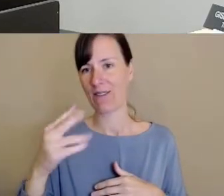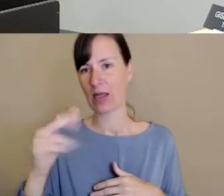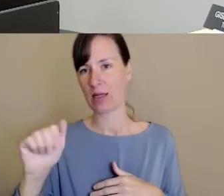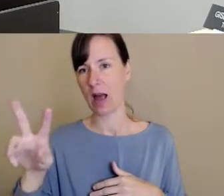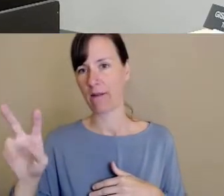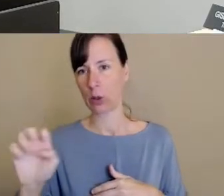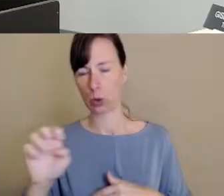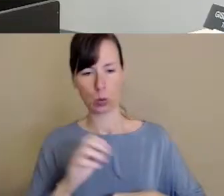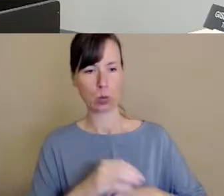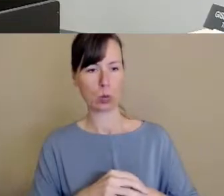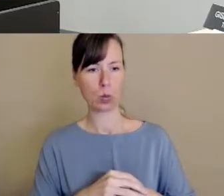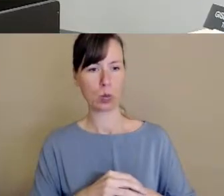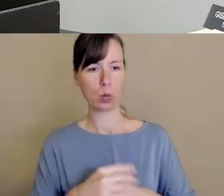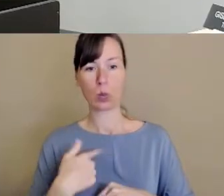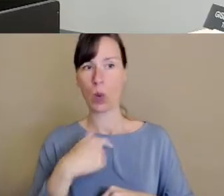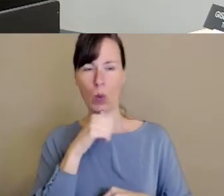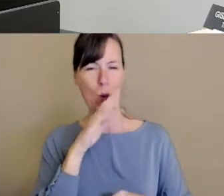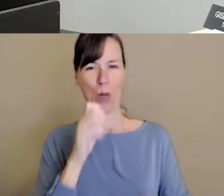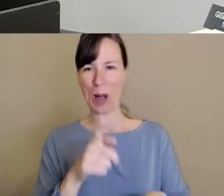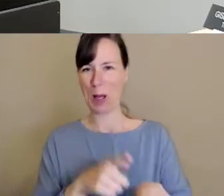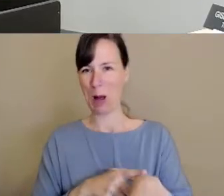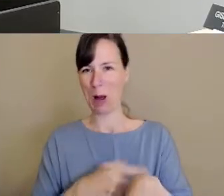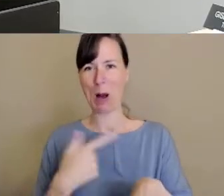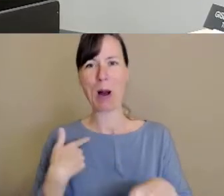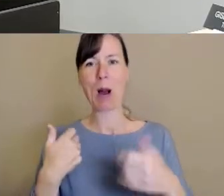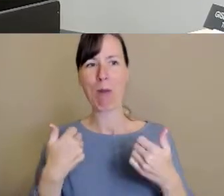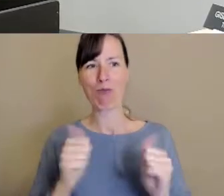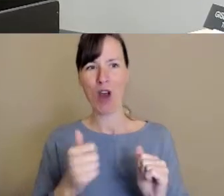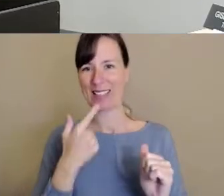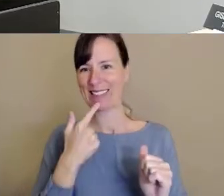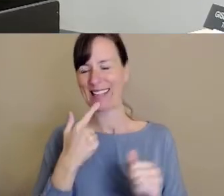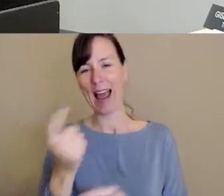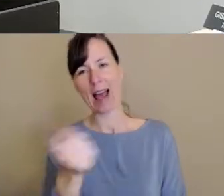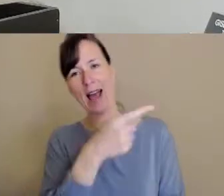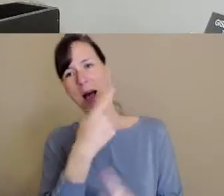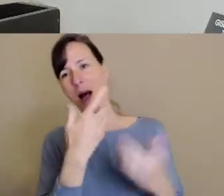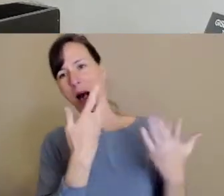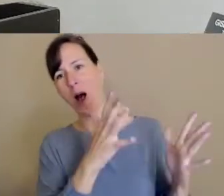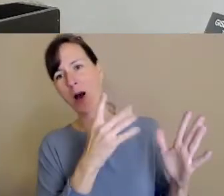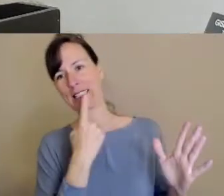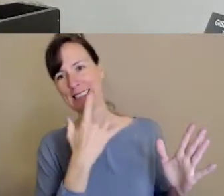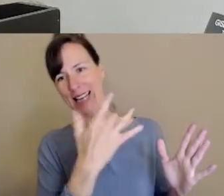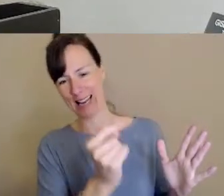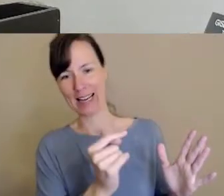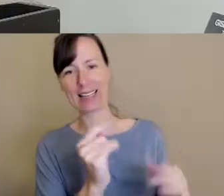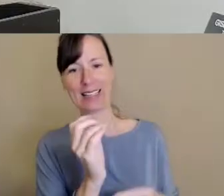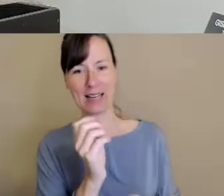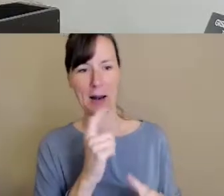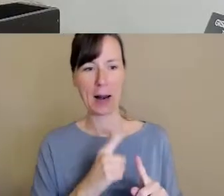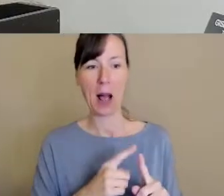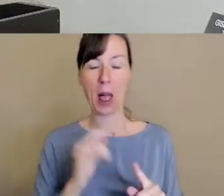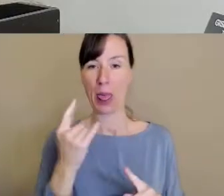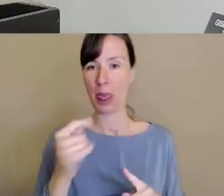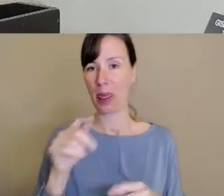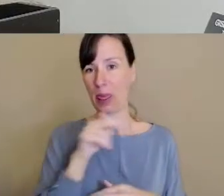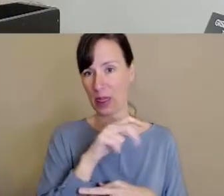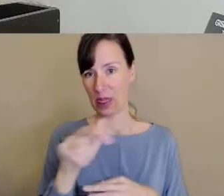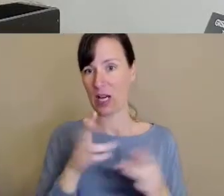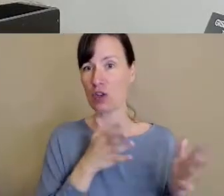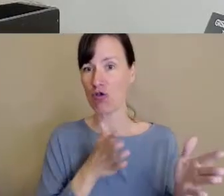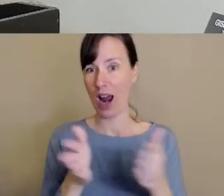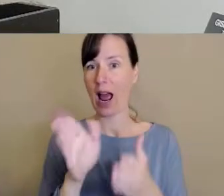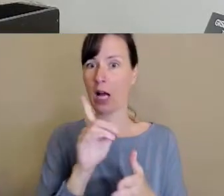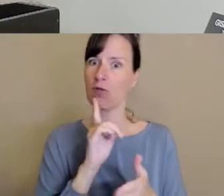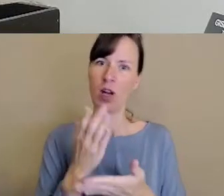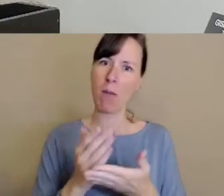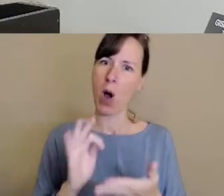Not gonna be long because what I'm trying to say, they already say all. The trail is just like part of our life. All